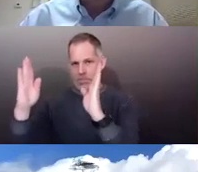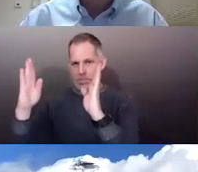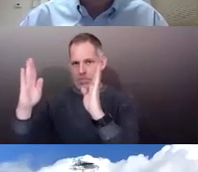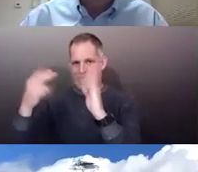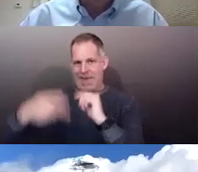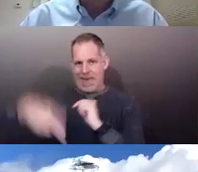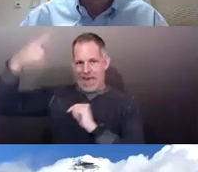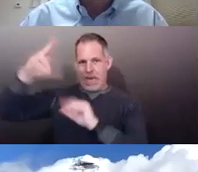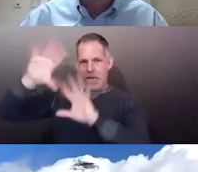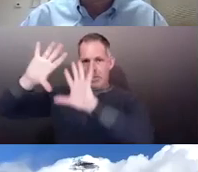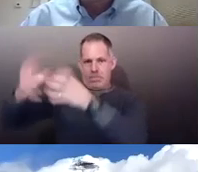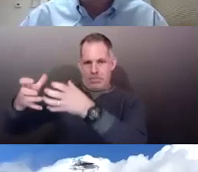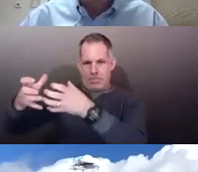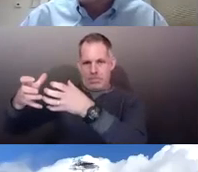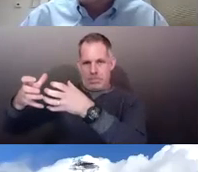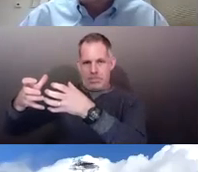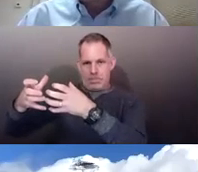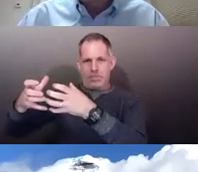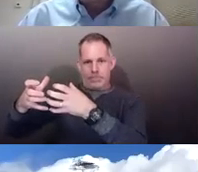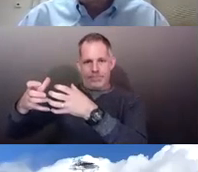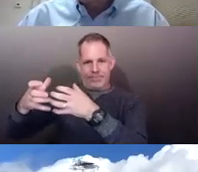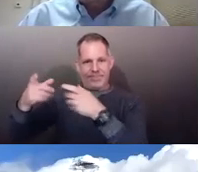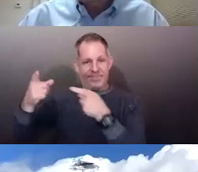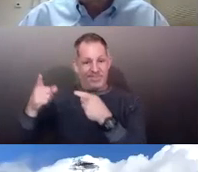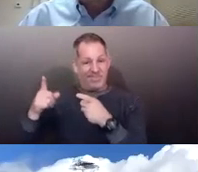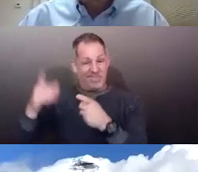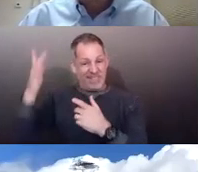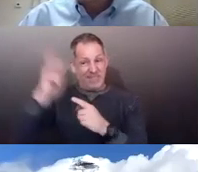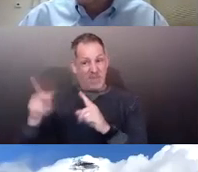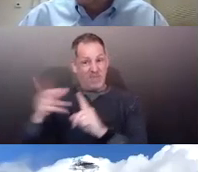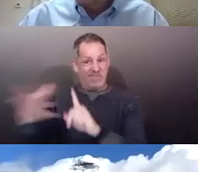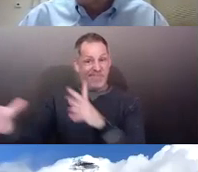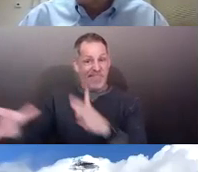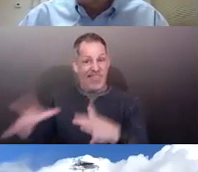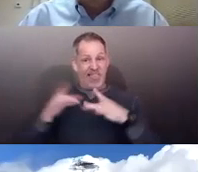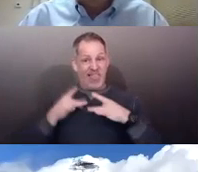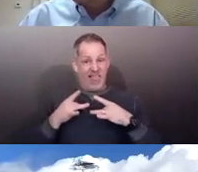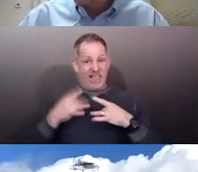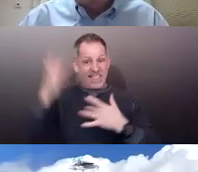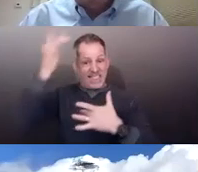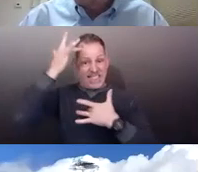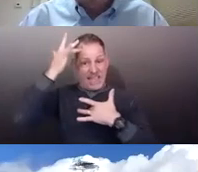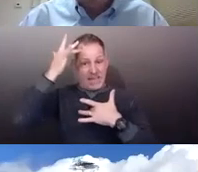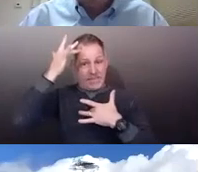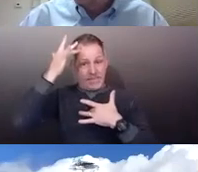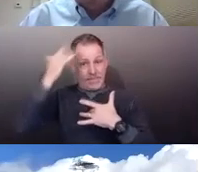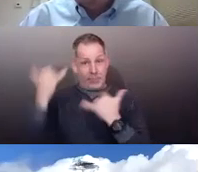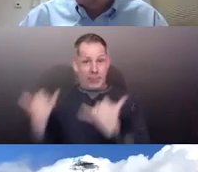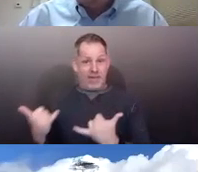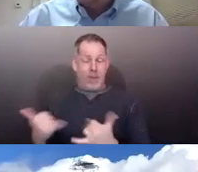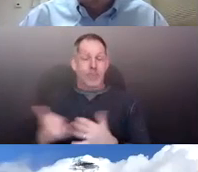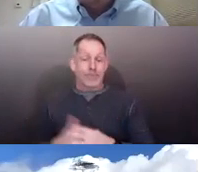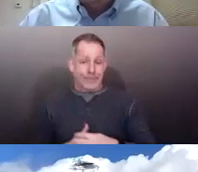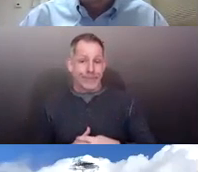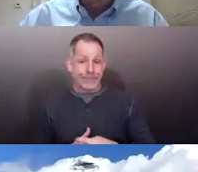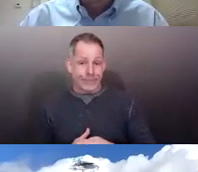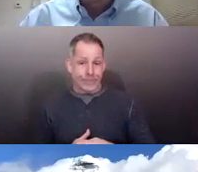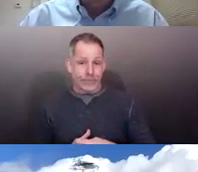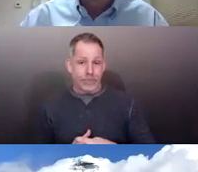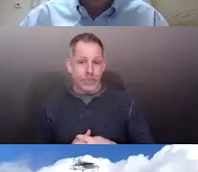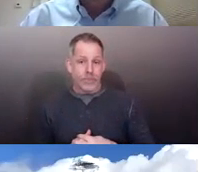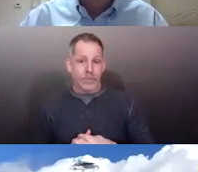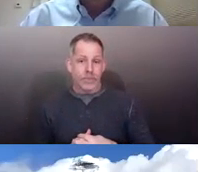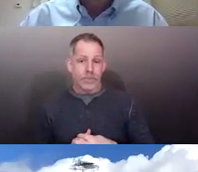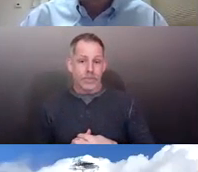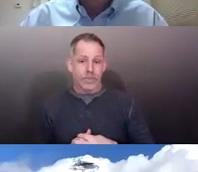we've seen over the last couple of weeks. That is similar to what we saw during the second wave, but quite a bit different